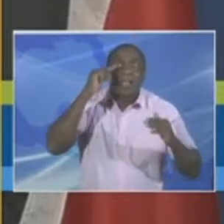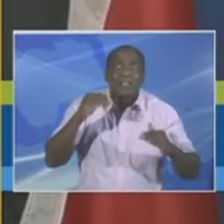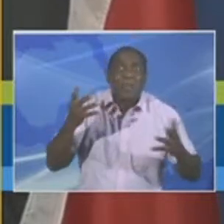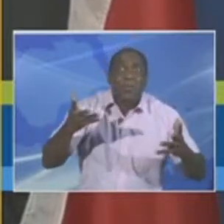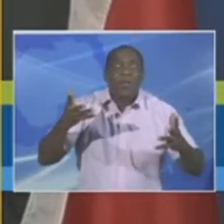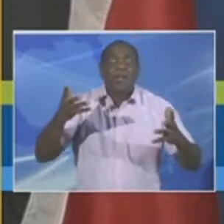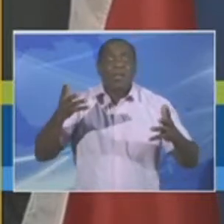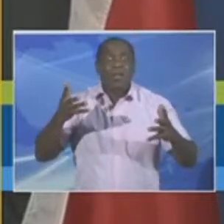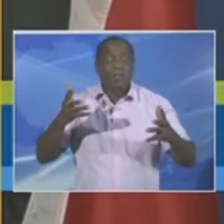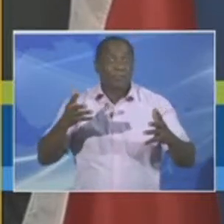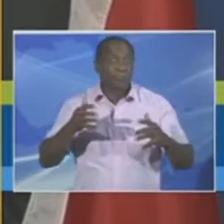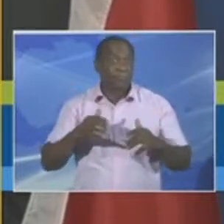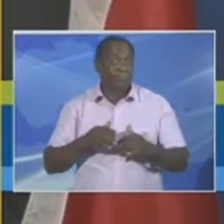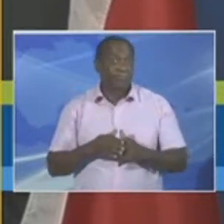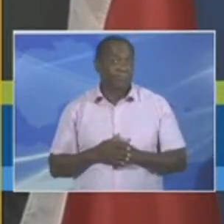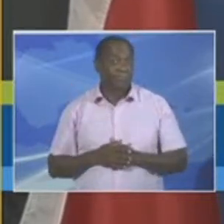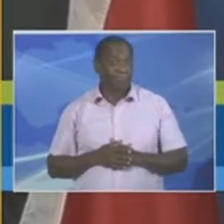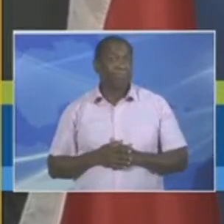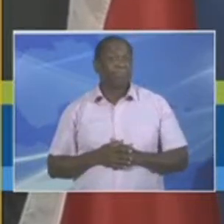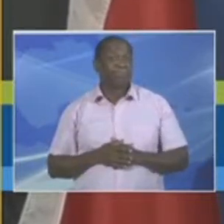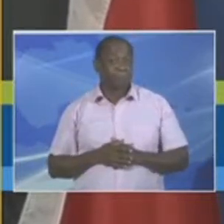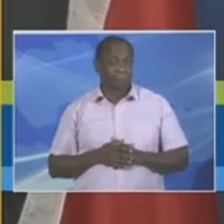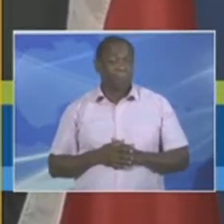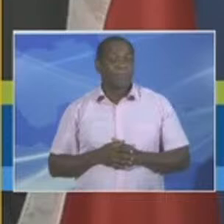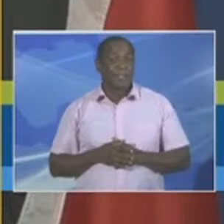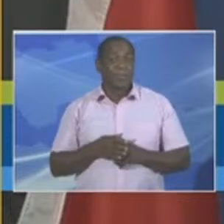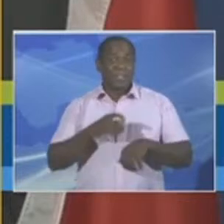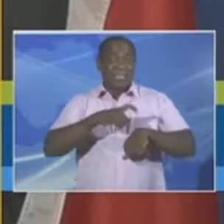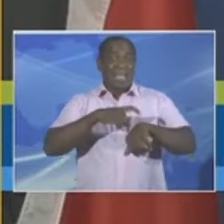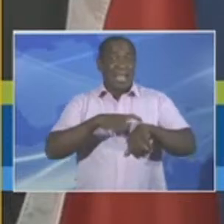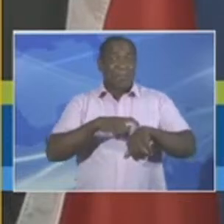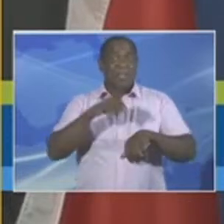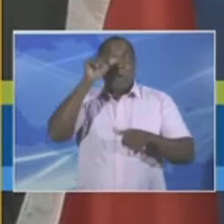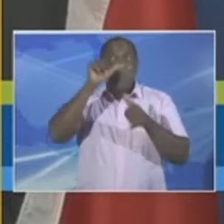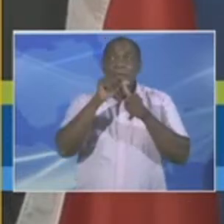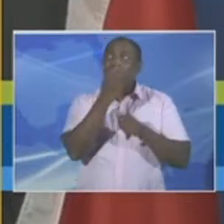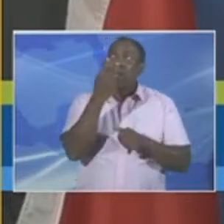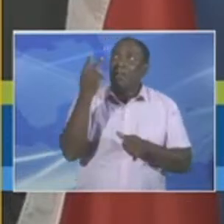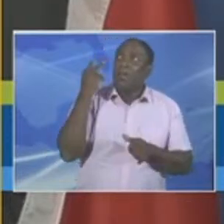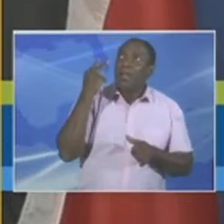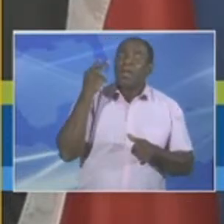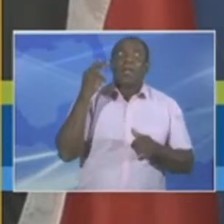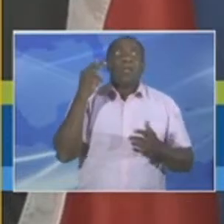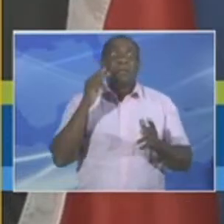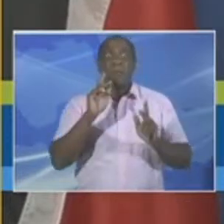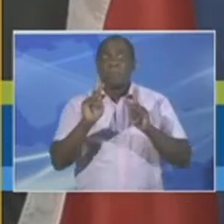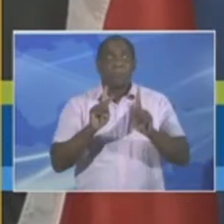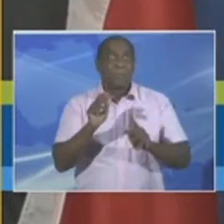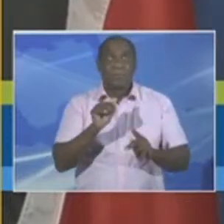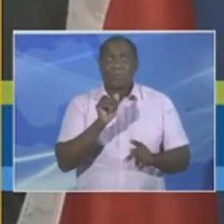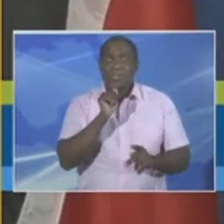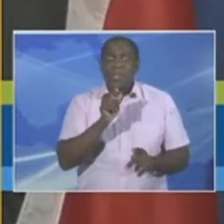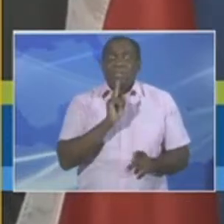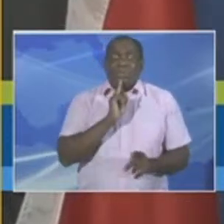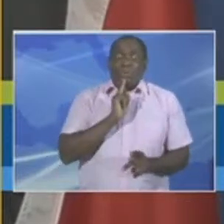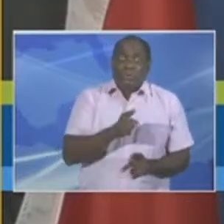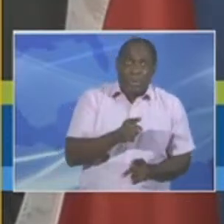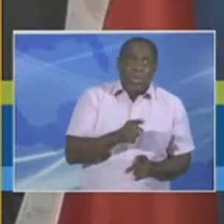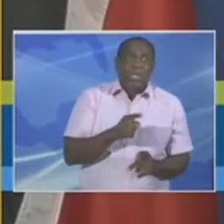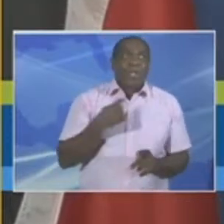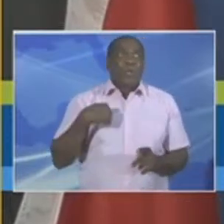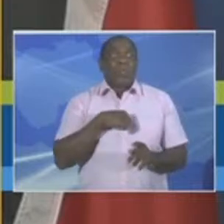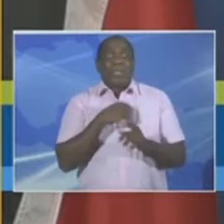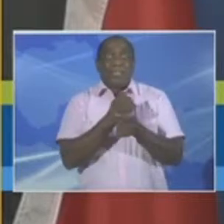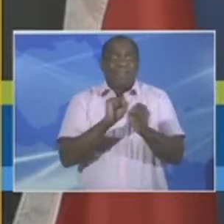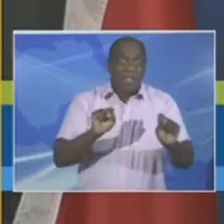was such that human beings were not sure what our survival rate and ratio would have been.